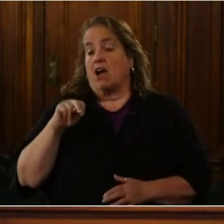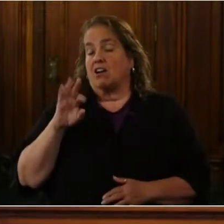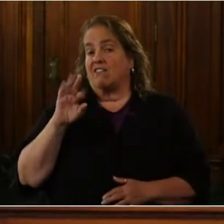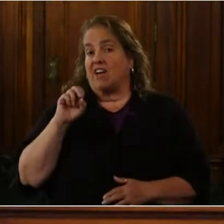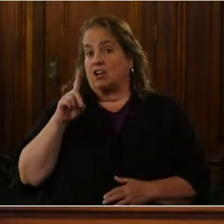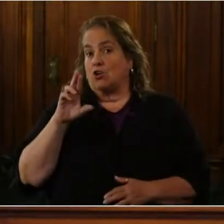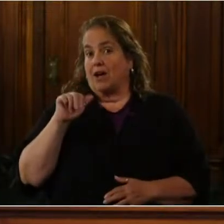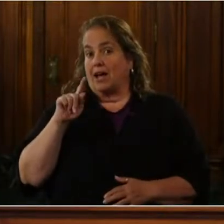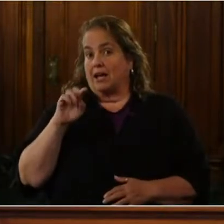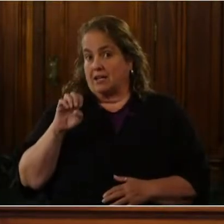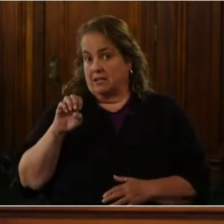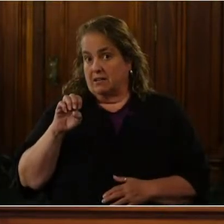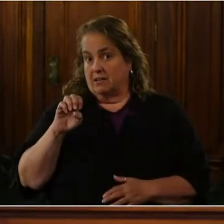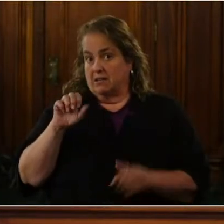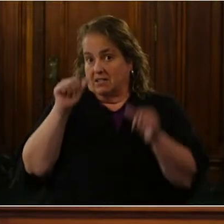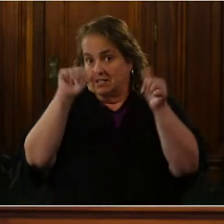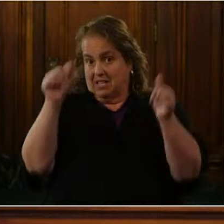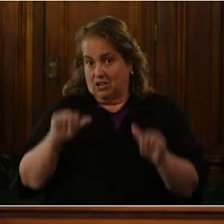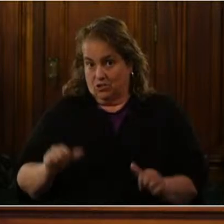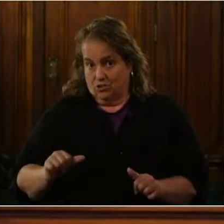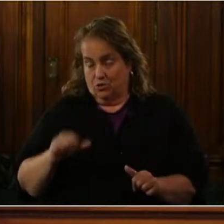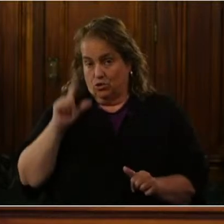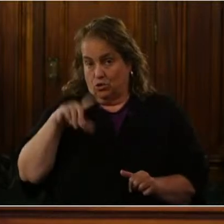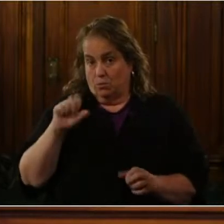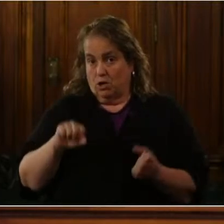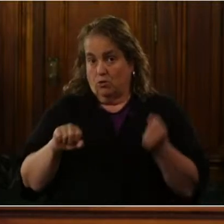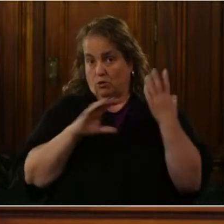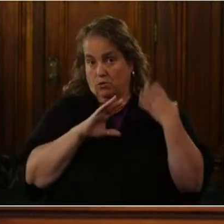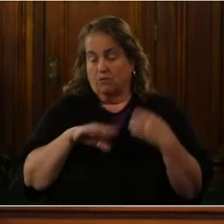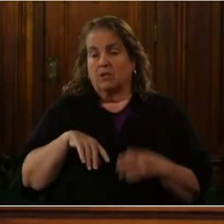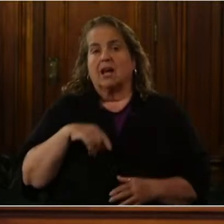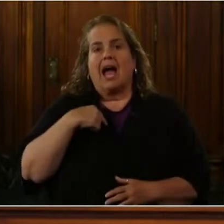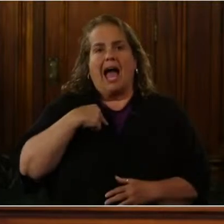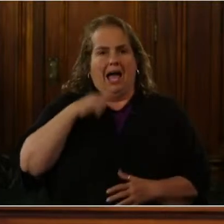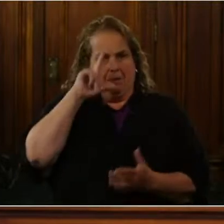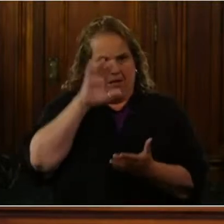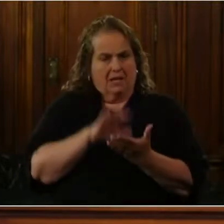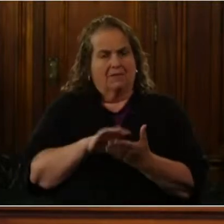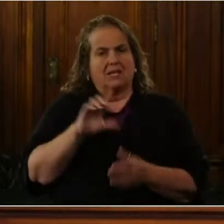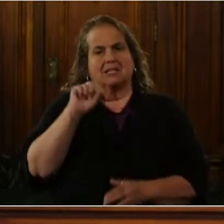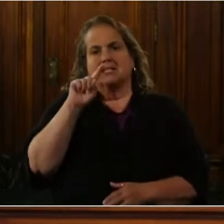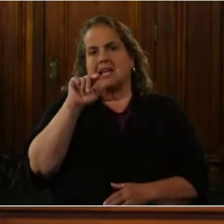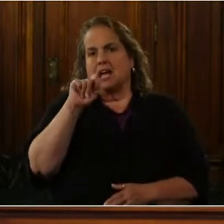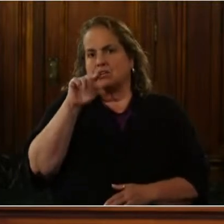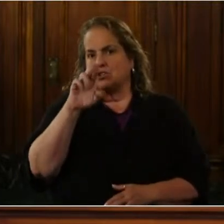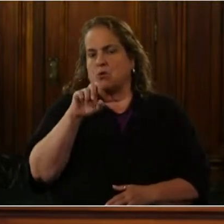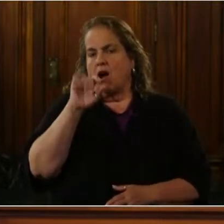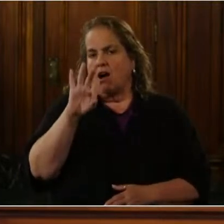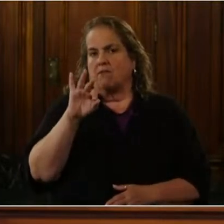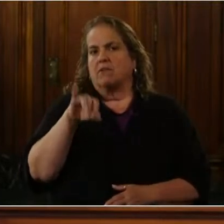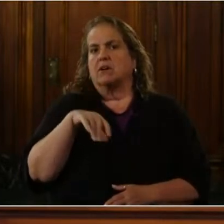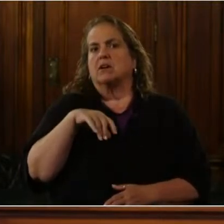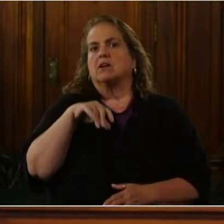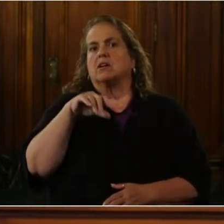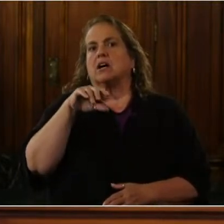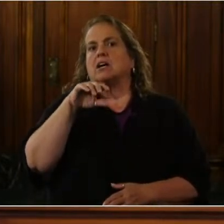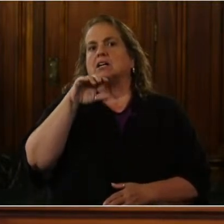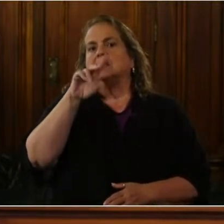removed? I believe that the statue of Jefferson Davis should not be in the rotunda and should be removed. Stu.